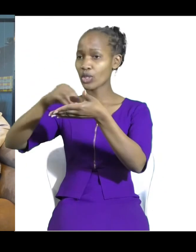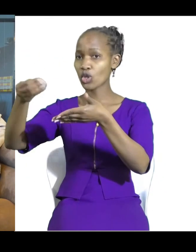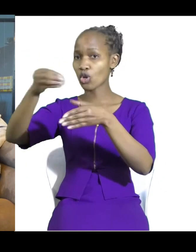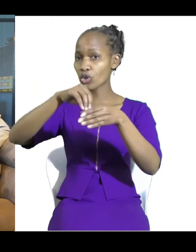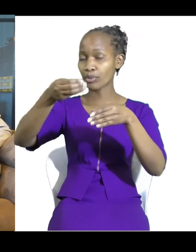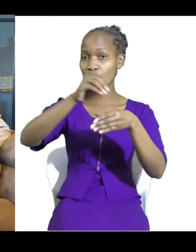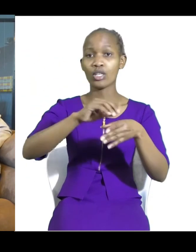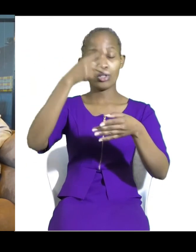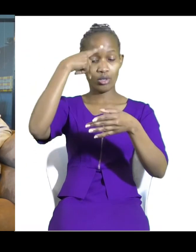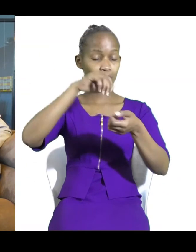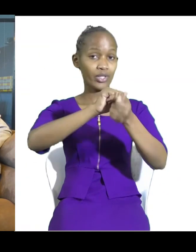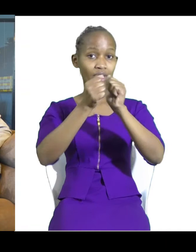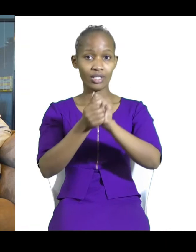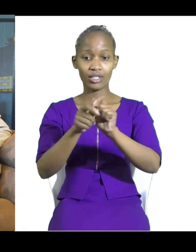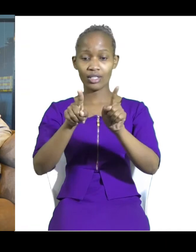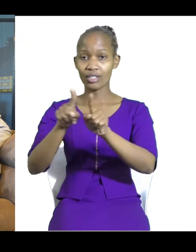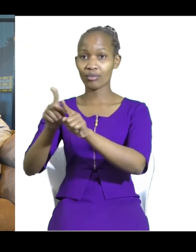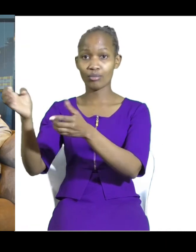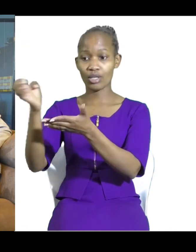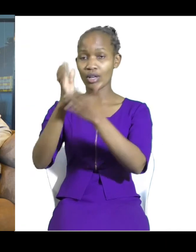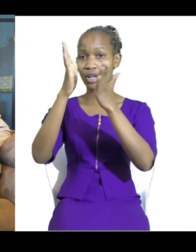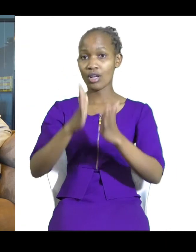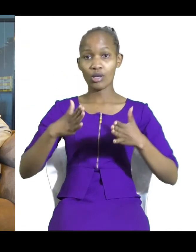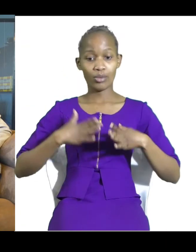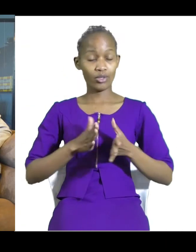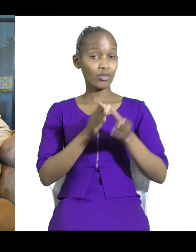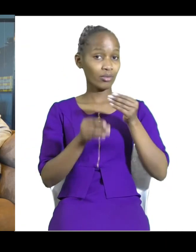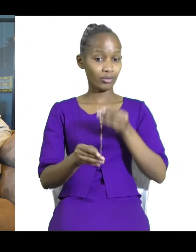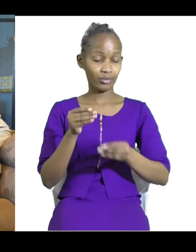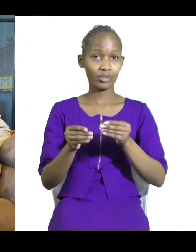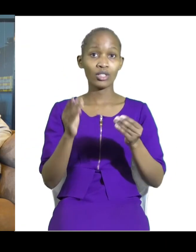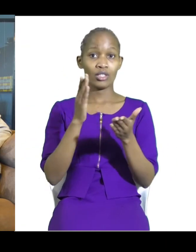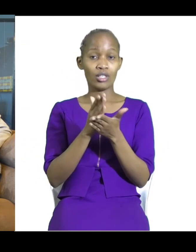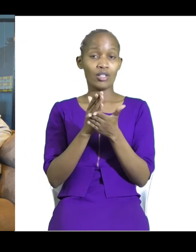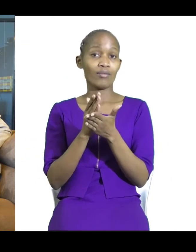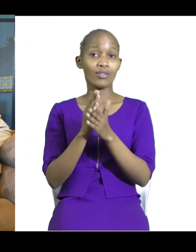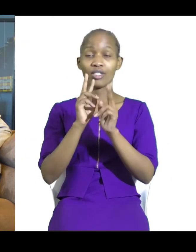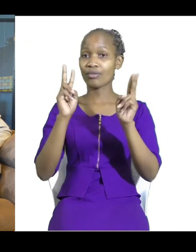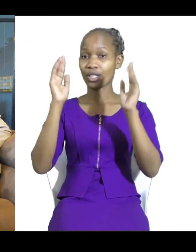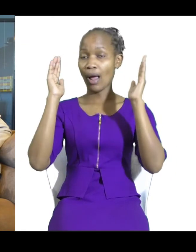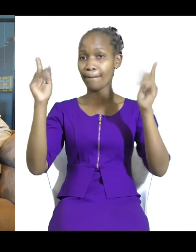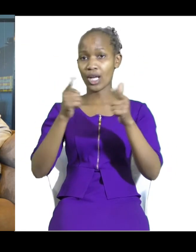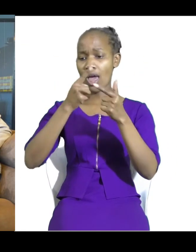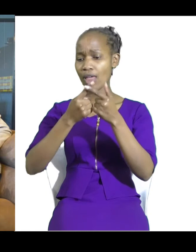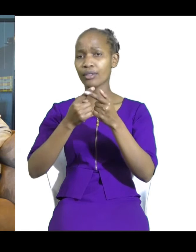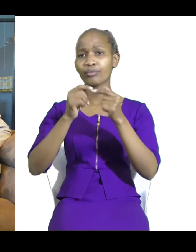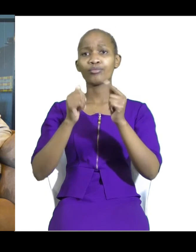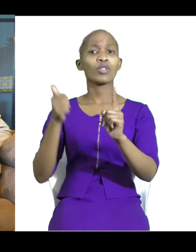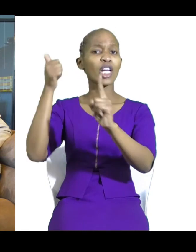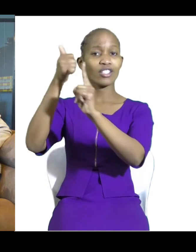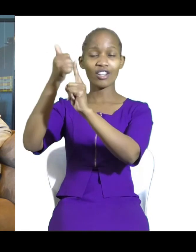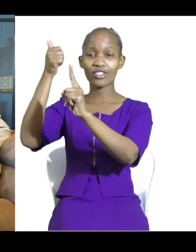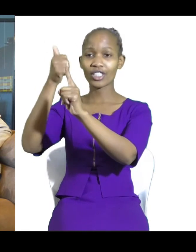policy change, and being, of course, our employers of persons with disabilities a big plus. And we've also been able